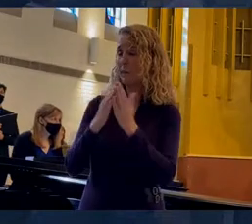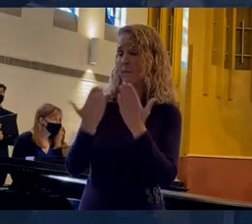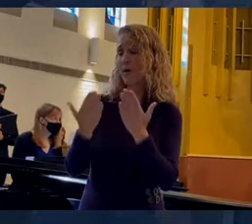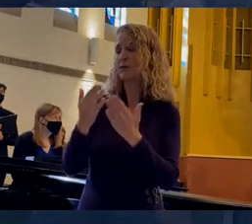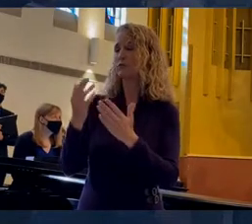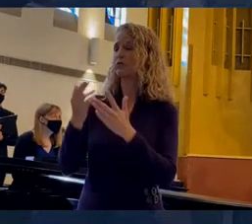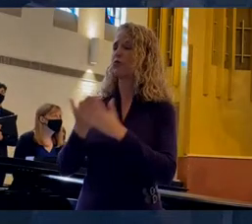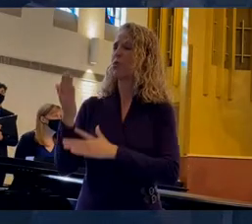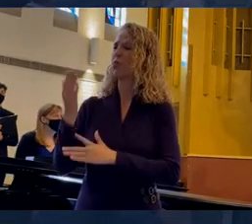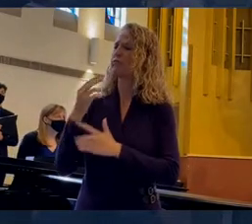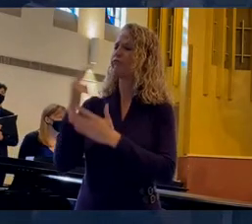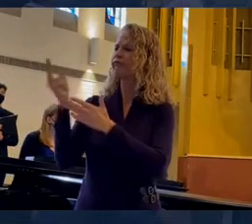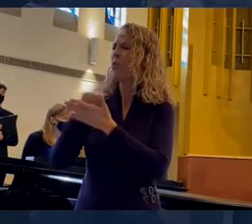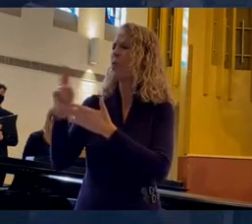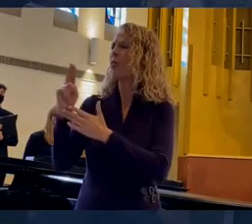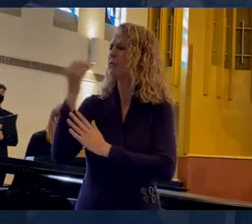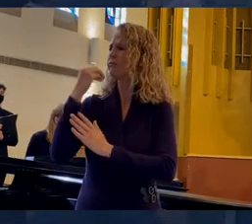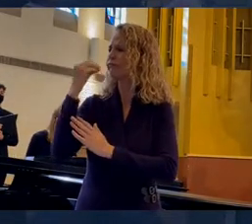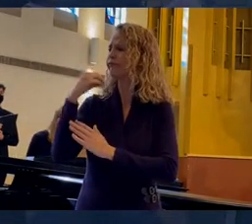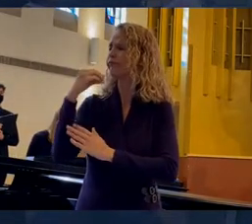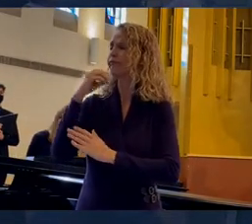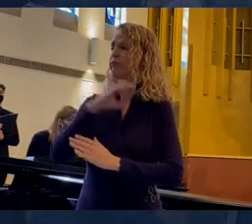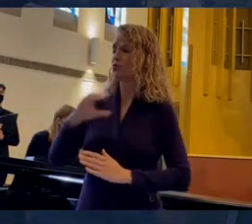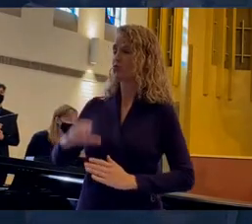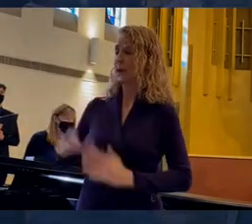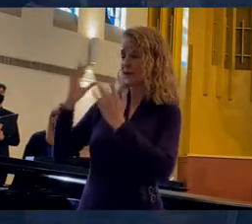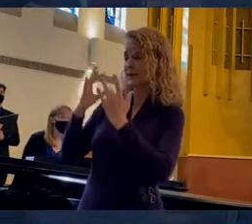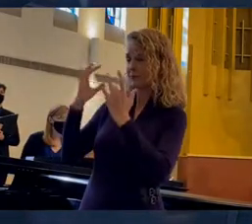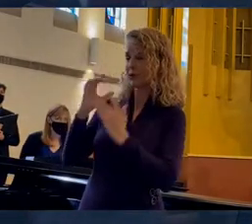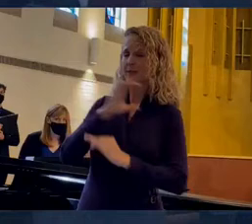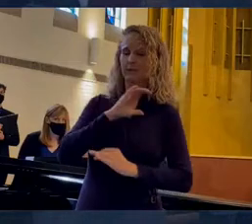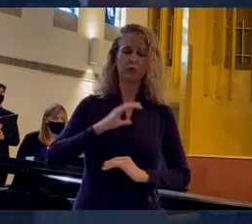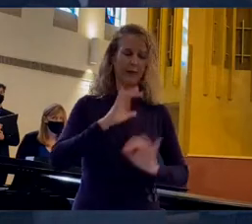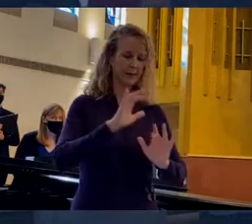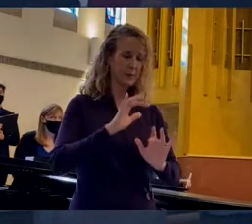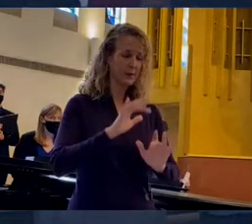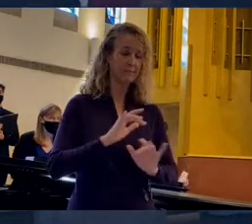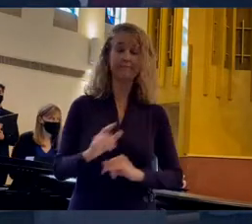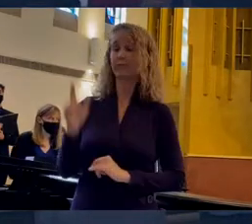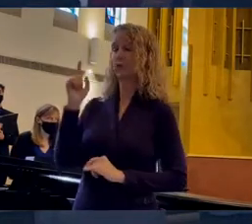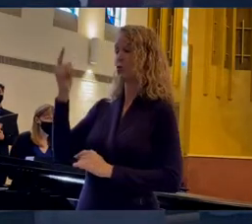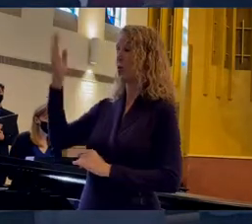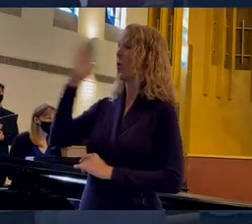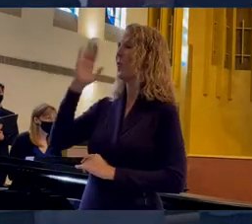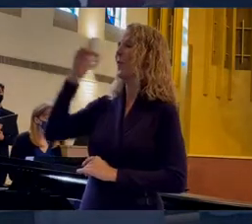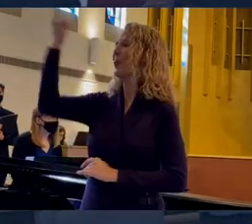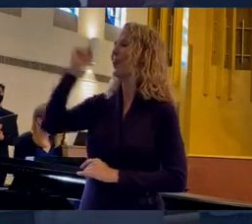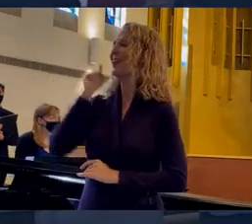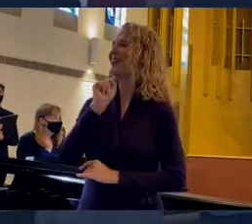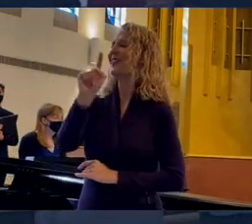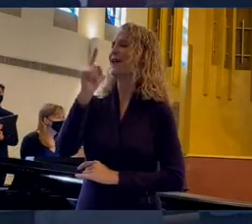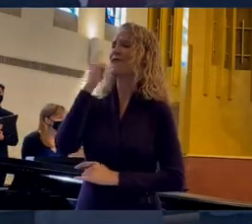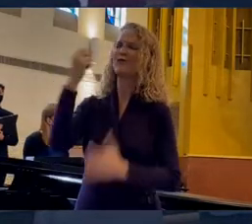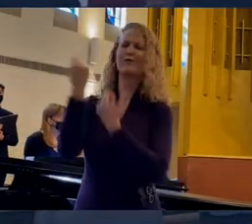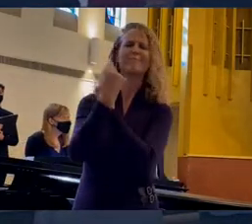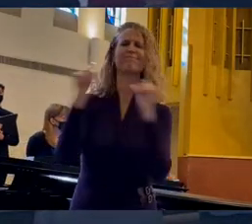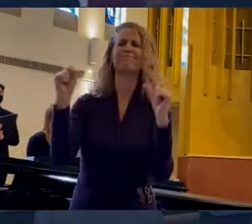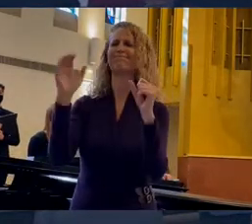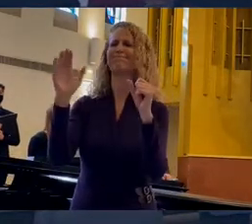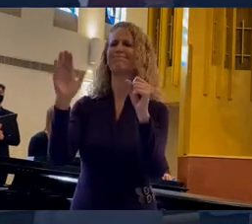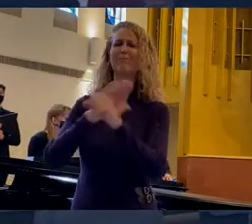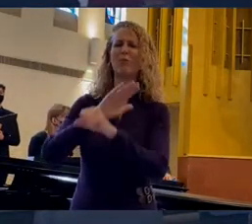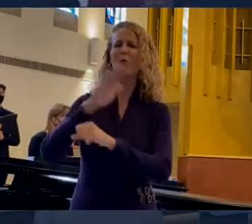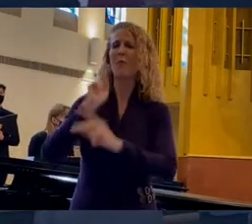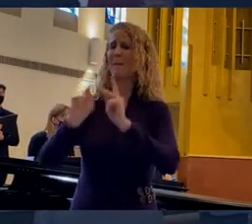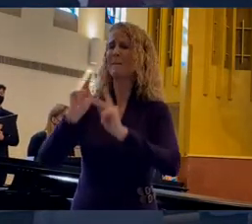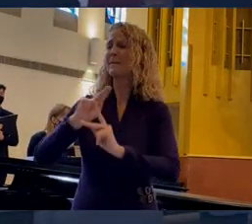sacrament to strengthen us in holiness. Christ, have mercy. You will come in glory to bring salvation for your